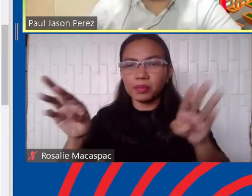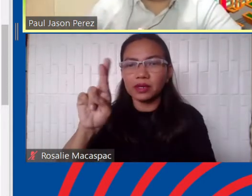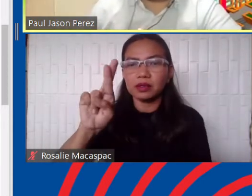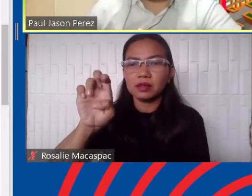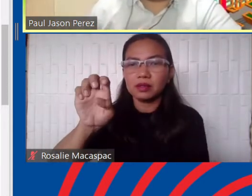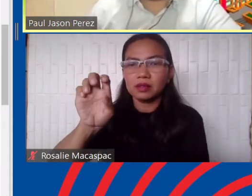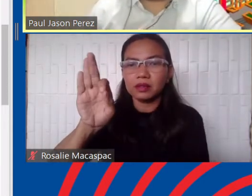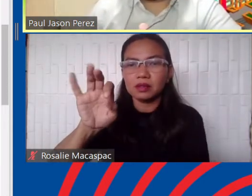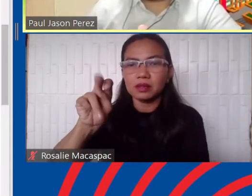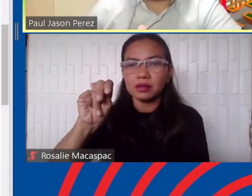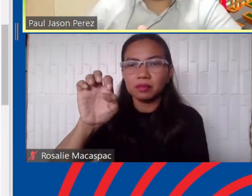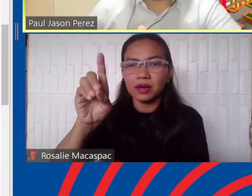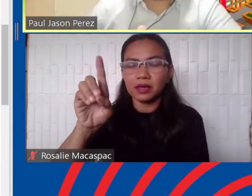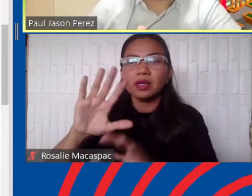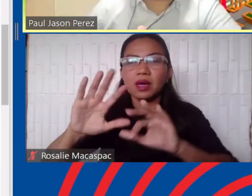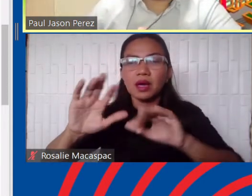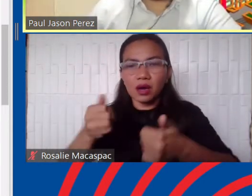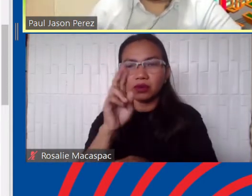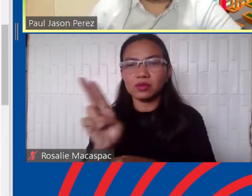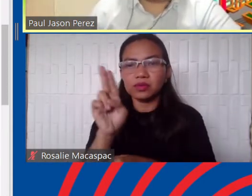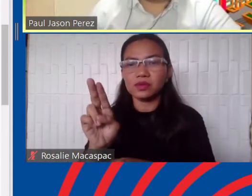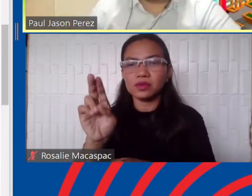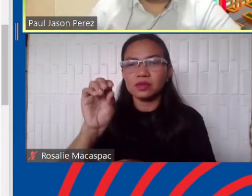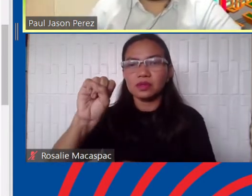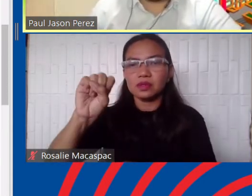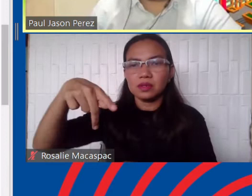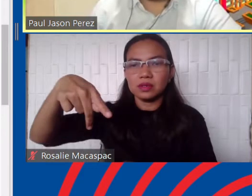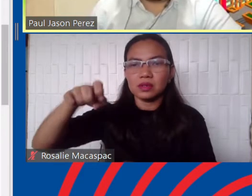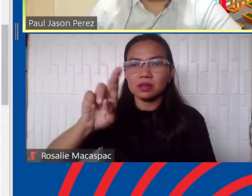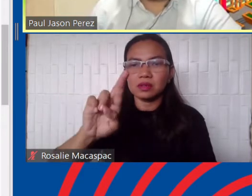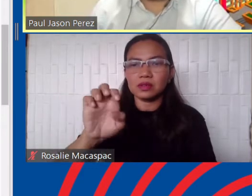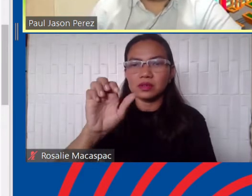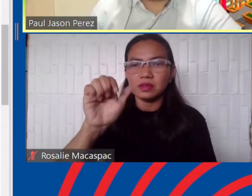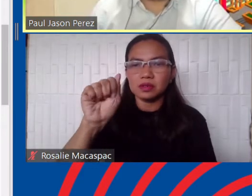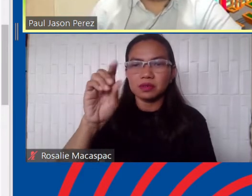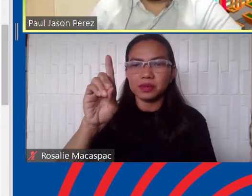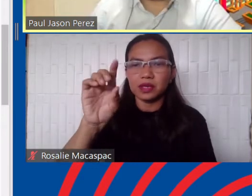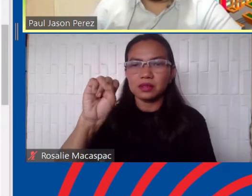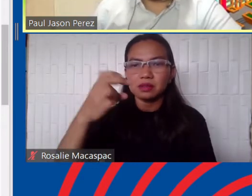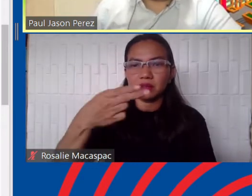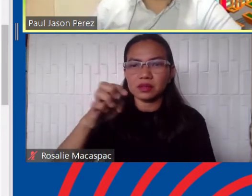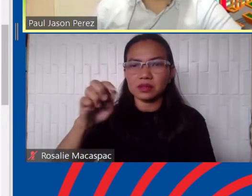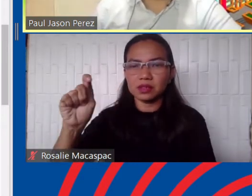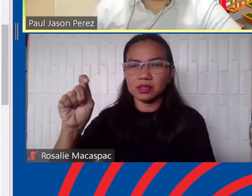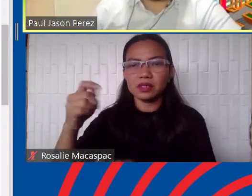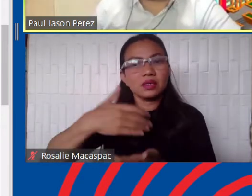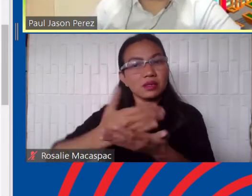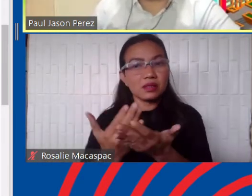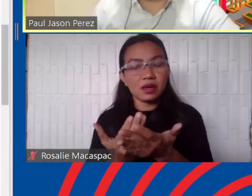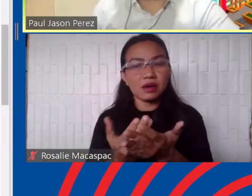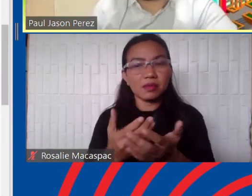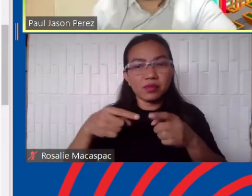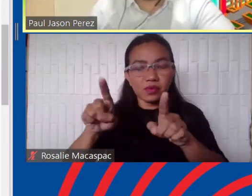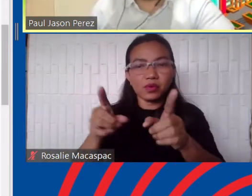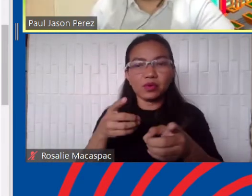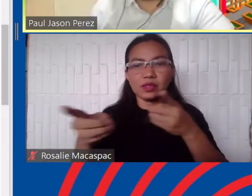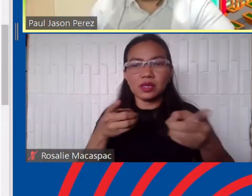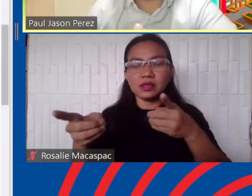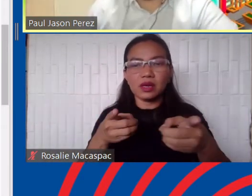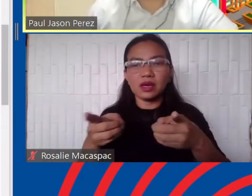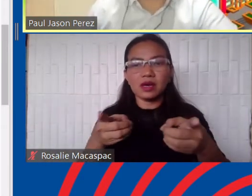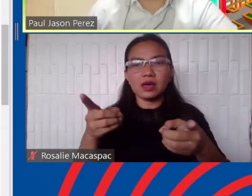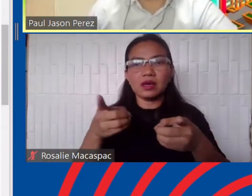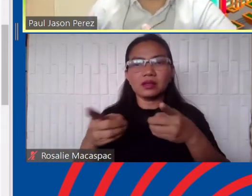use spreadsheets. And some even go to data analysis, like how to use R